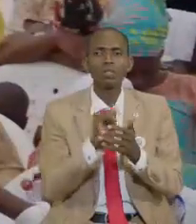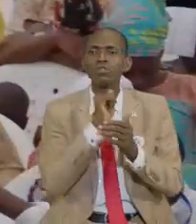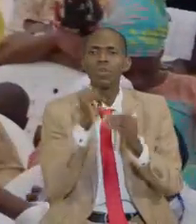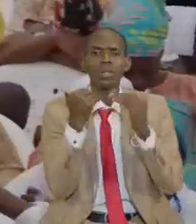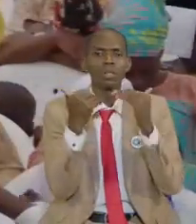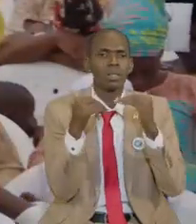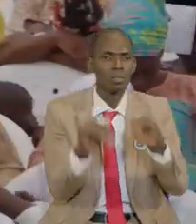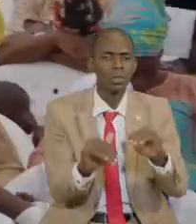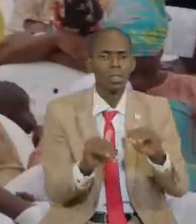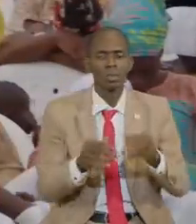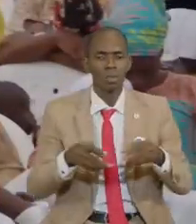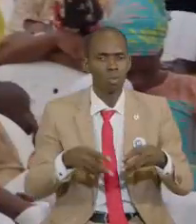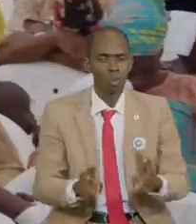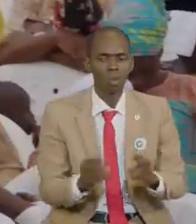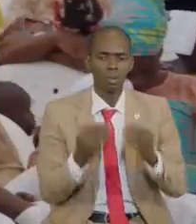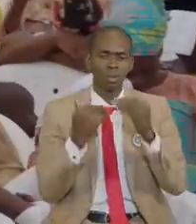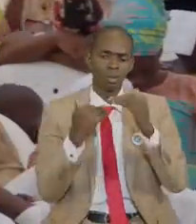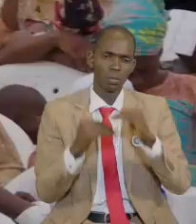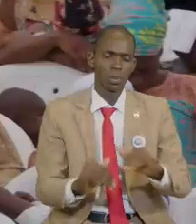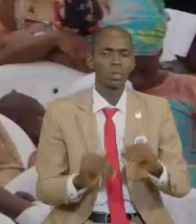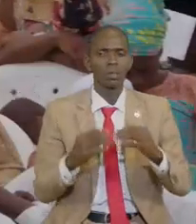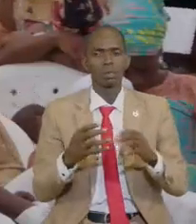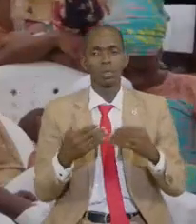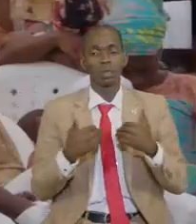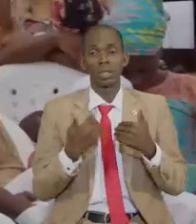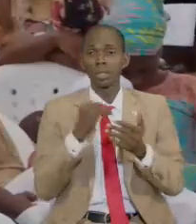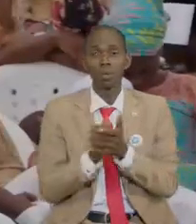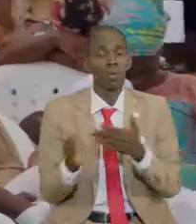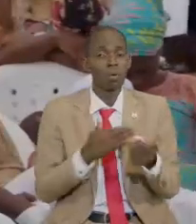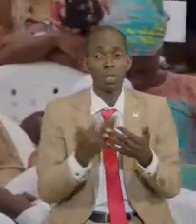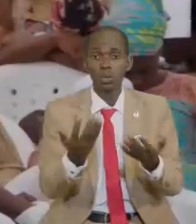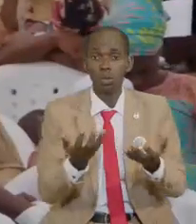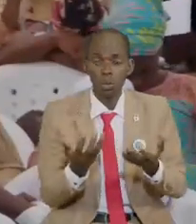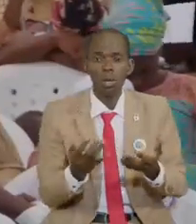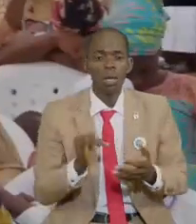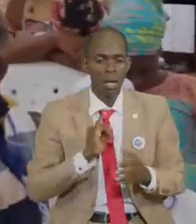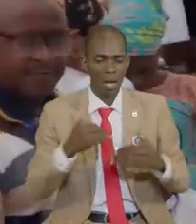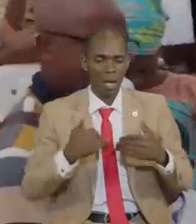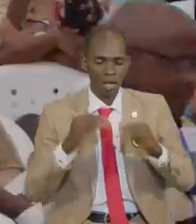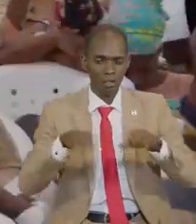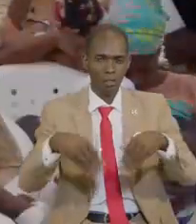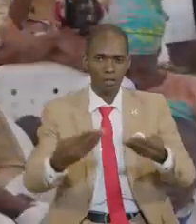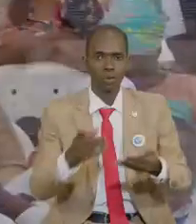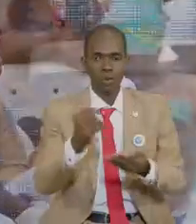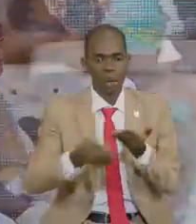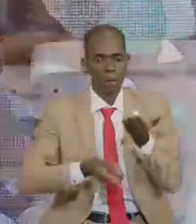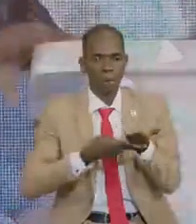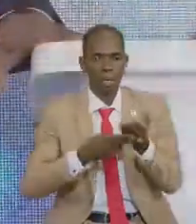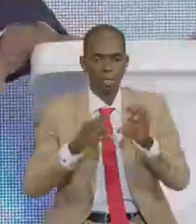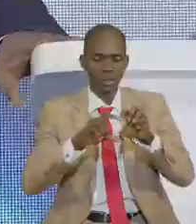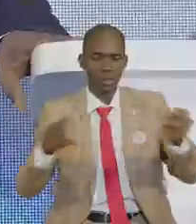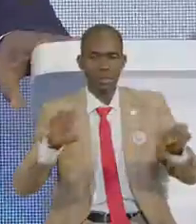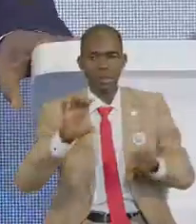possession. And he says, whatever you need anytime, I put the banknotes in your hand, just write it and sign it